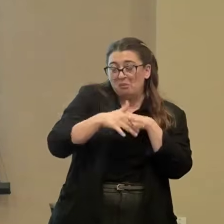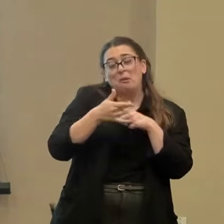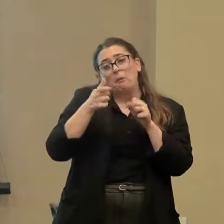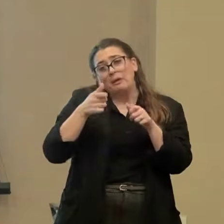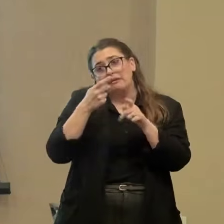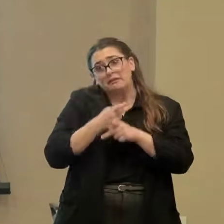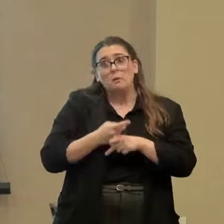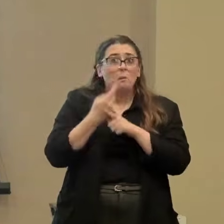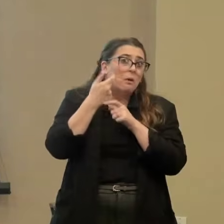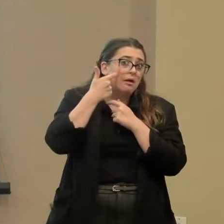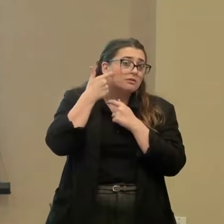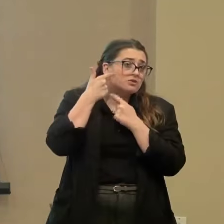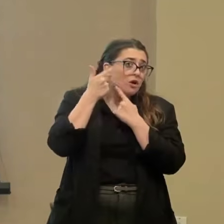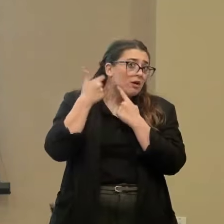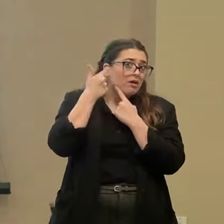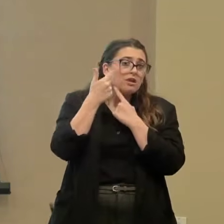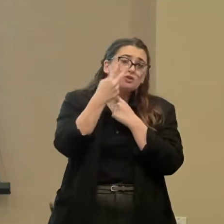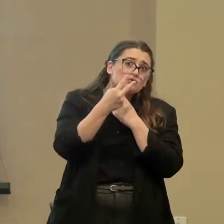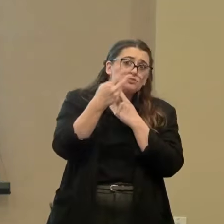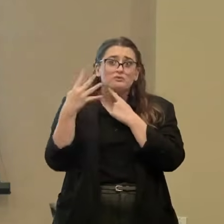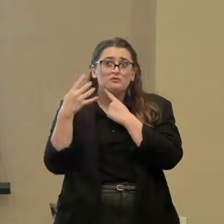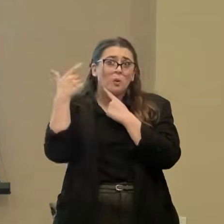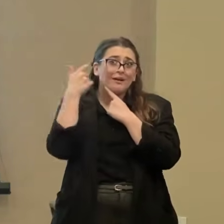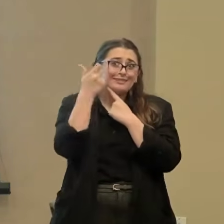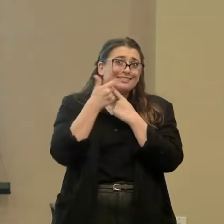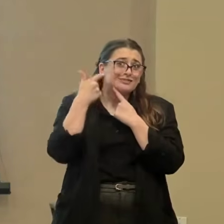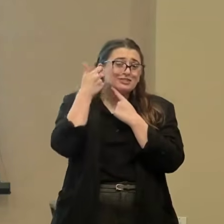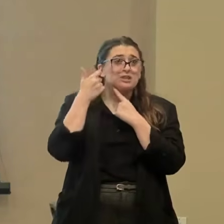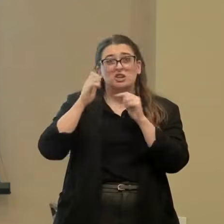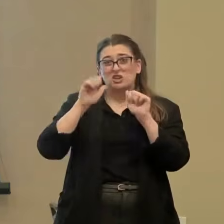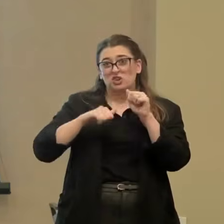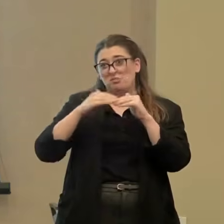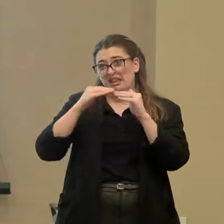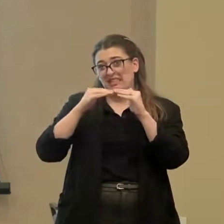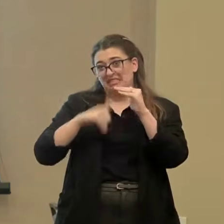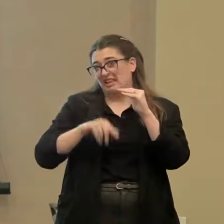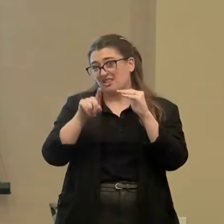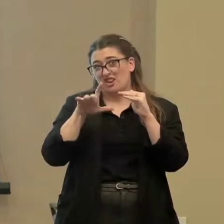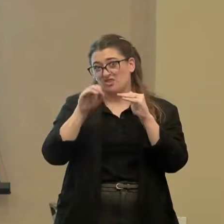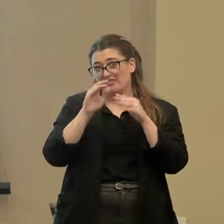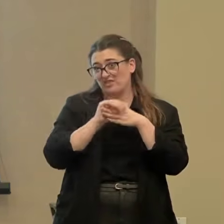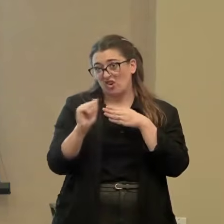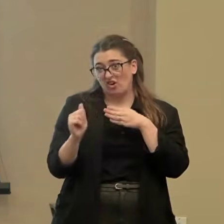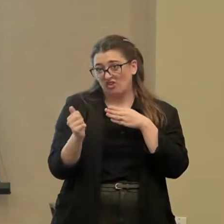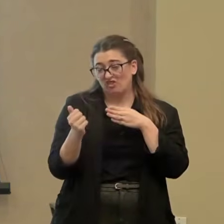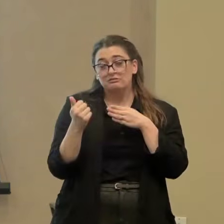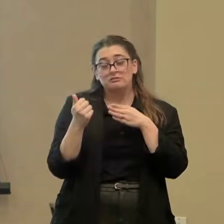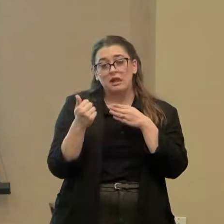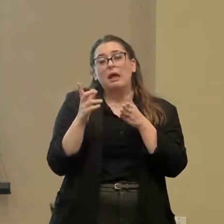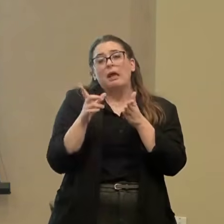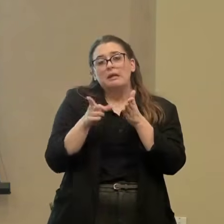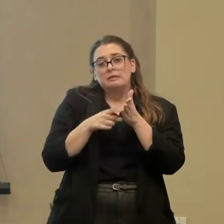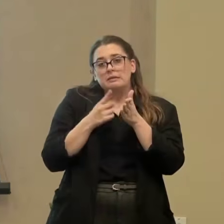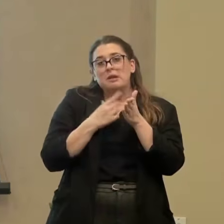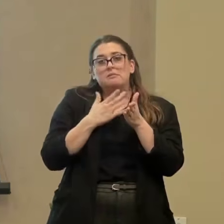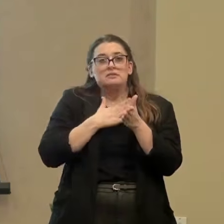scar area, that might be 2 to 4 injections, which can easily be less than $150. And I make those exceptions